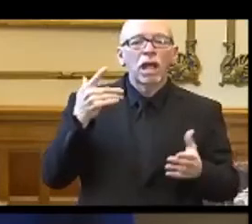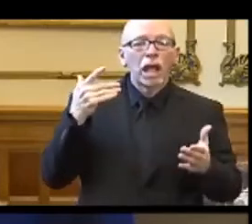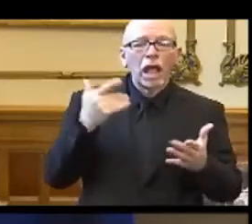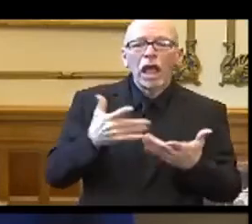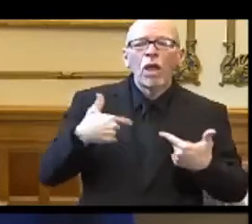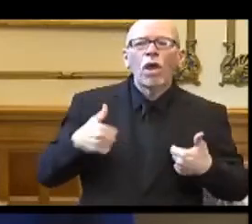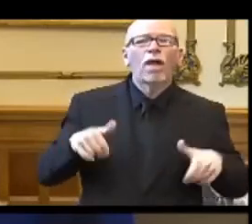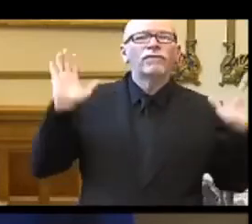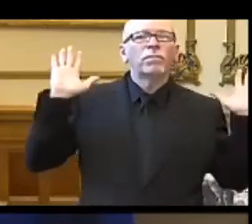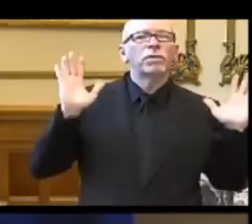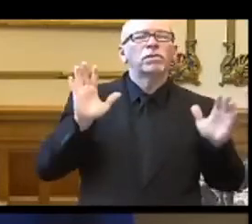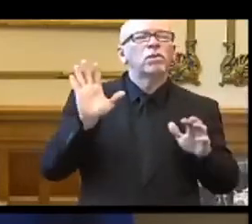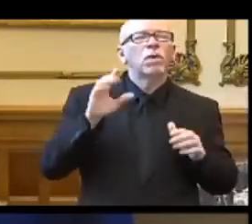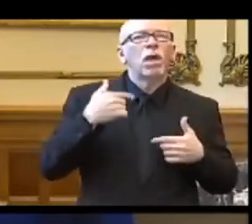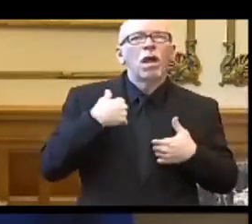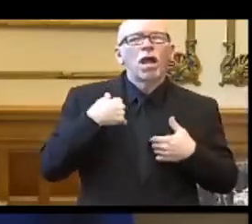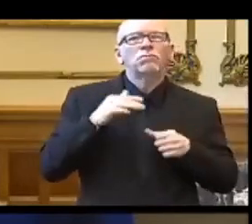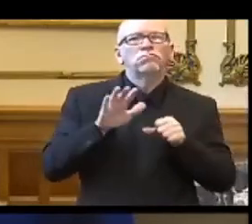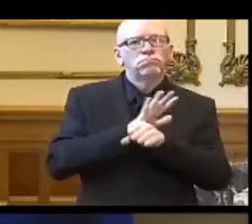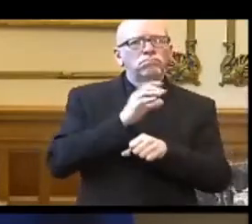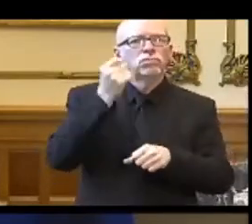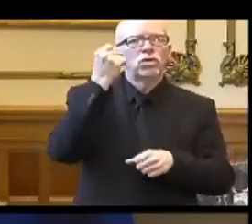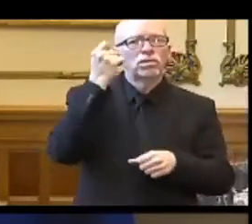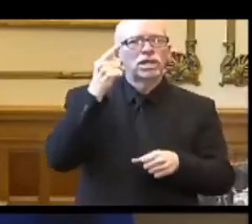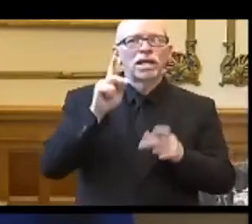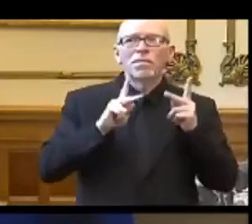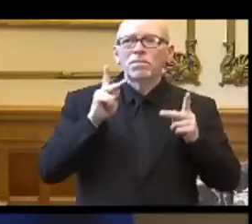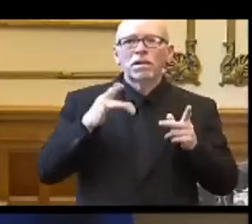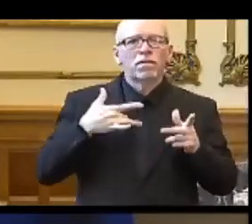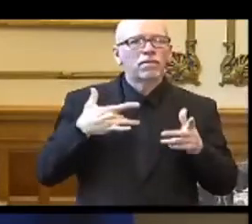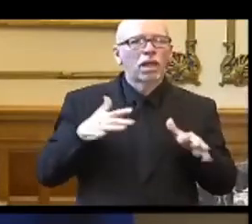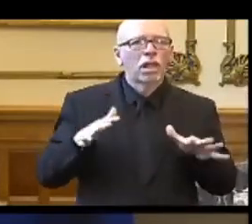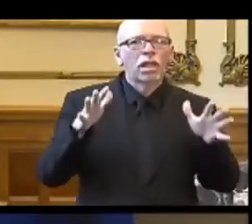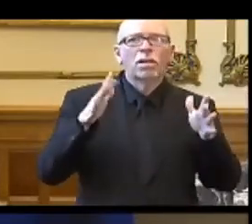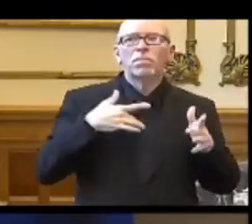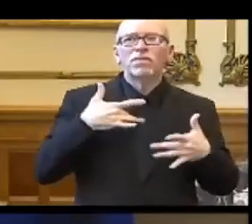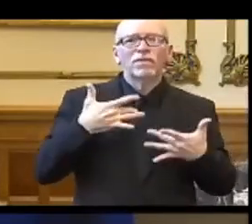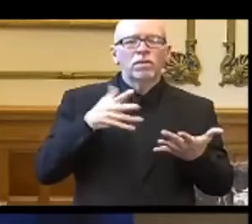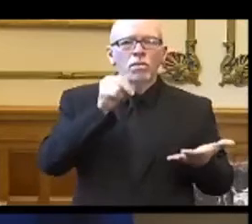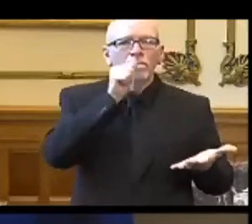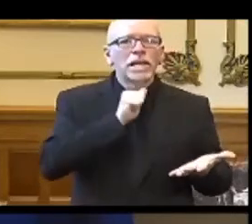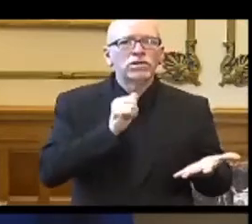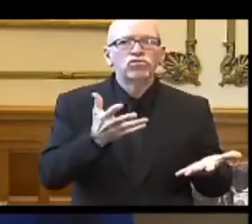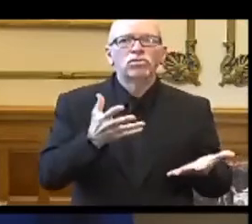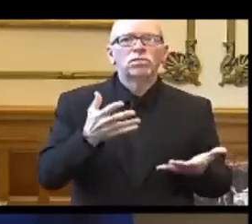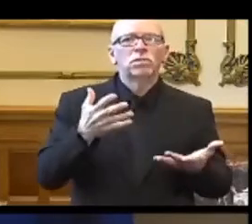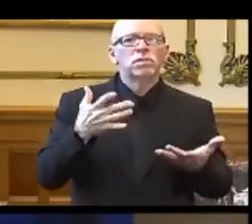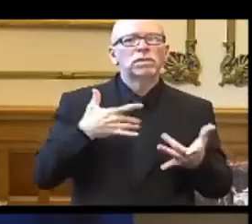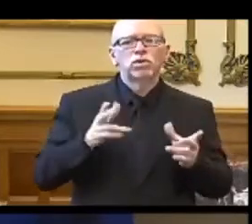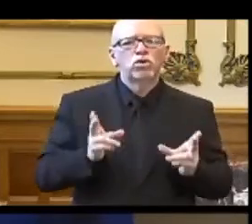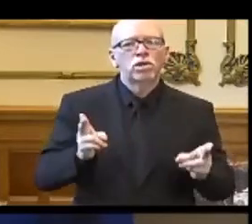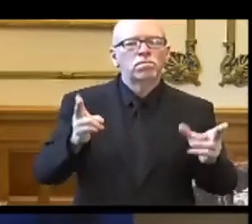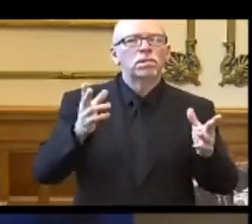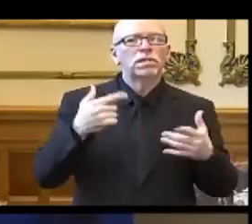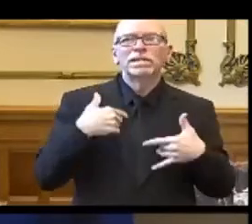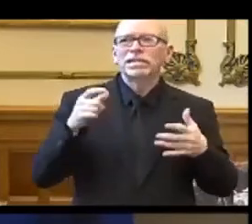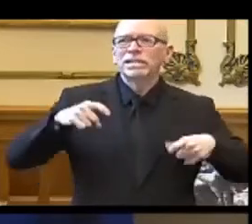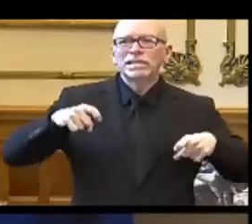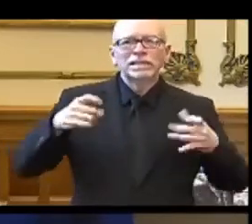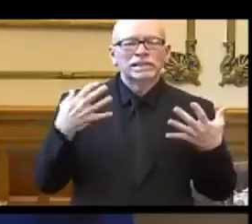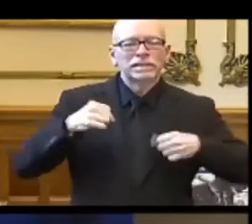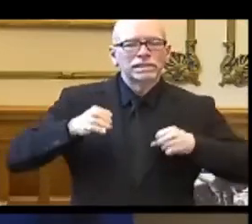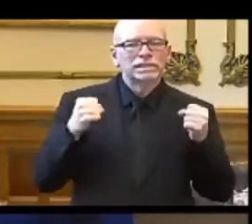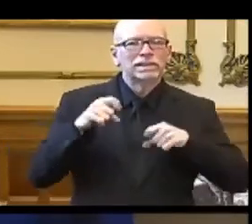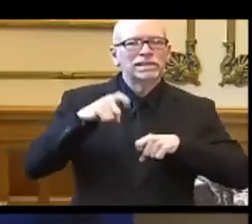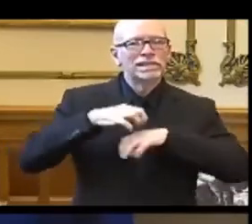I totally get the anxiety and the impatience and the desire to get back